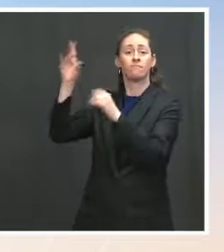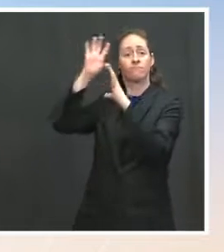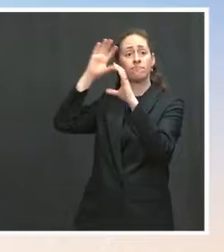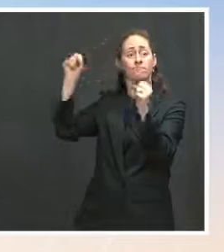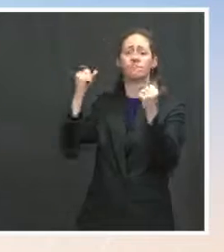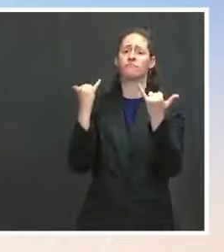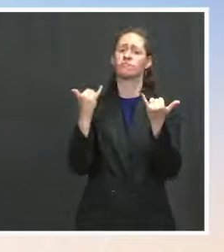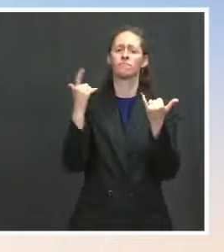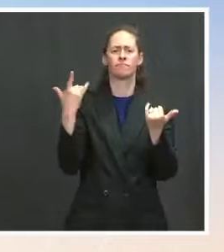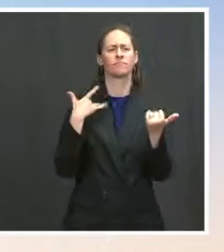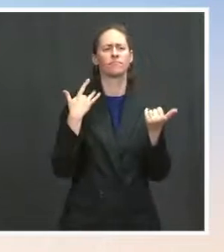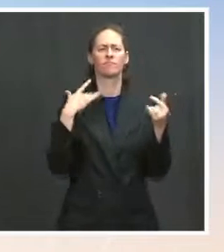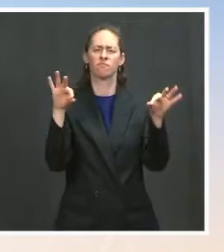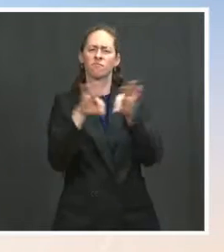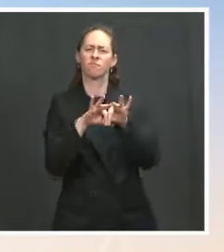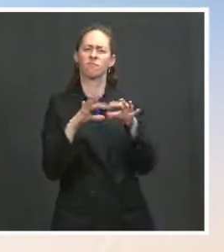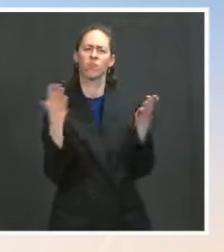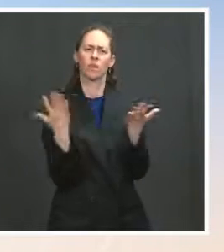his